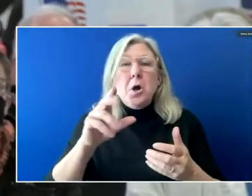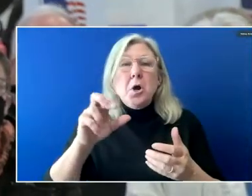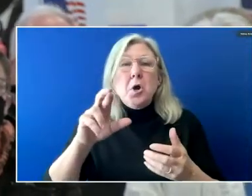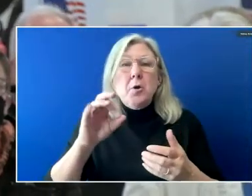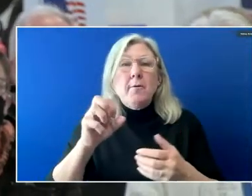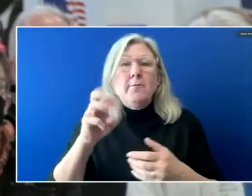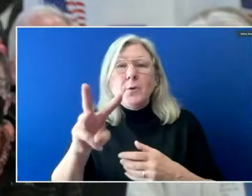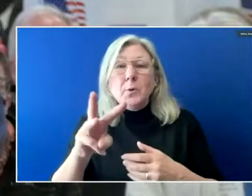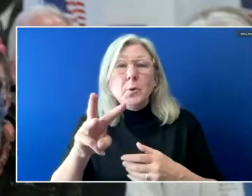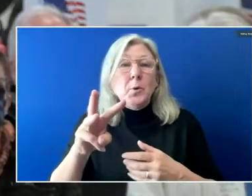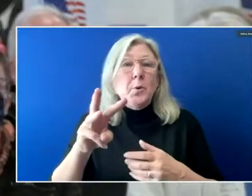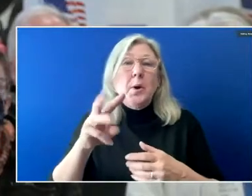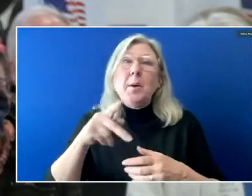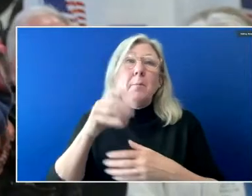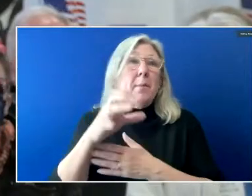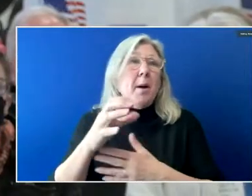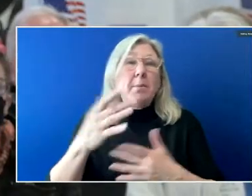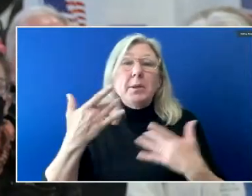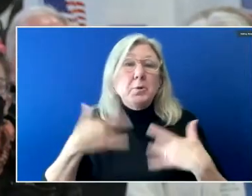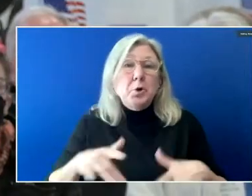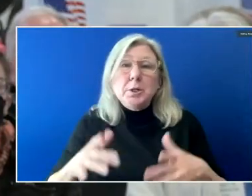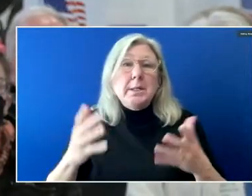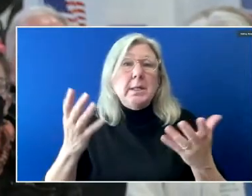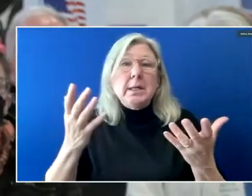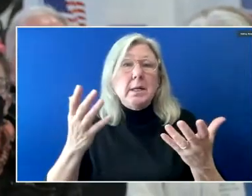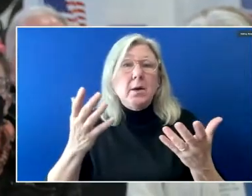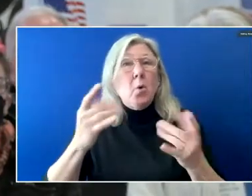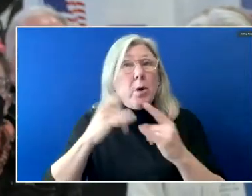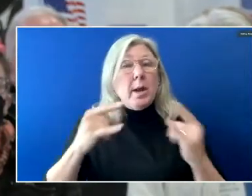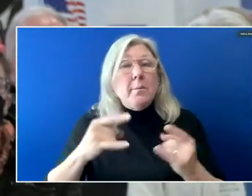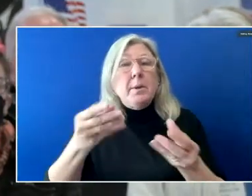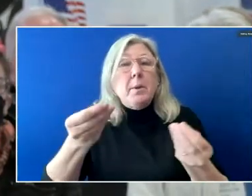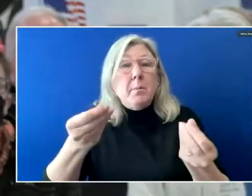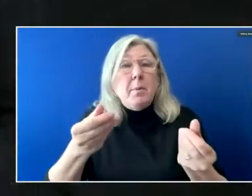lands so this is a fun one but it's also